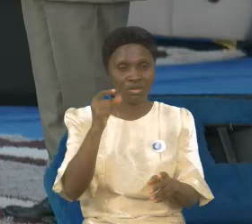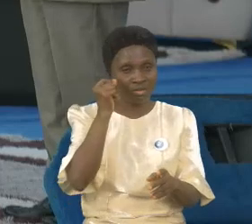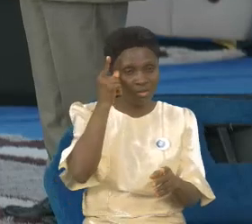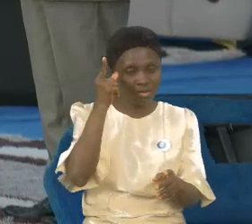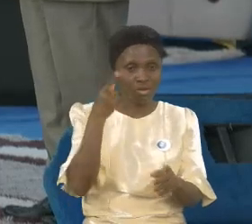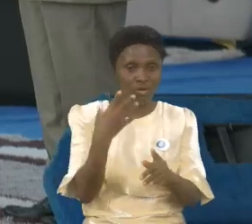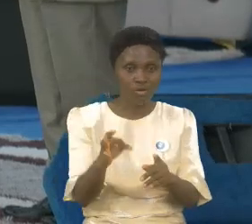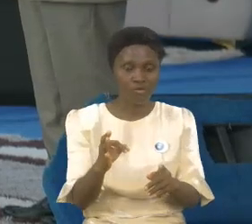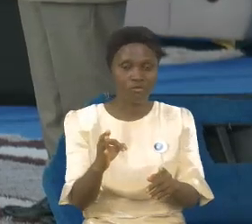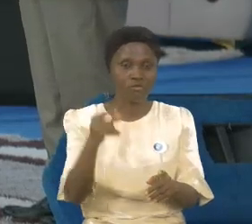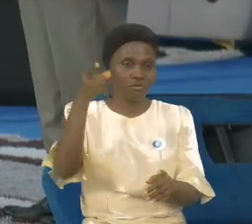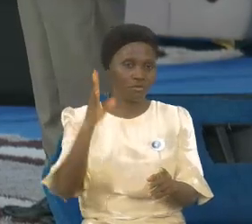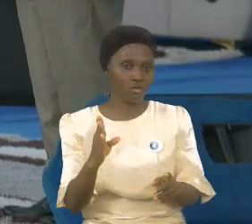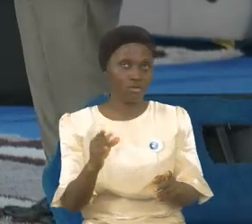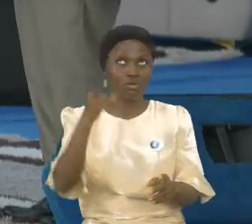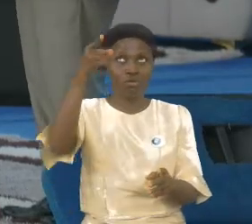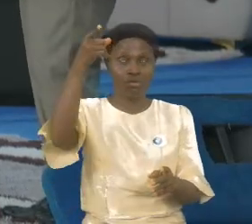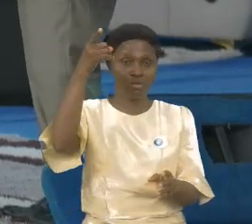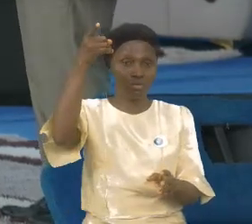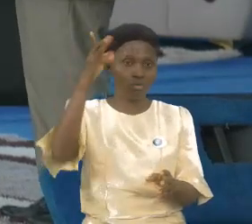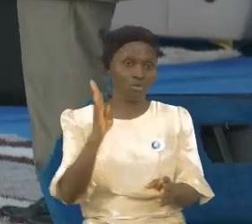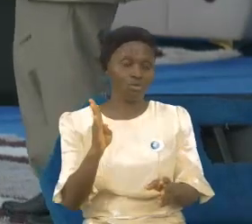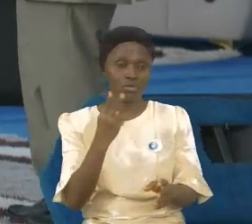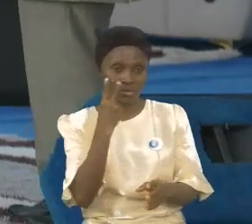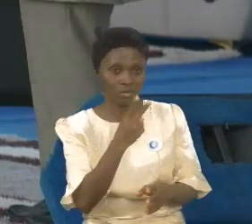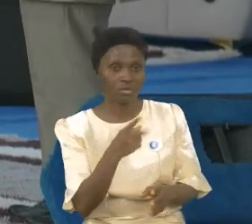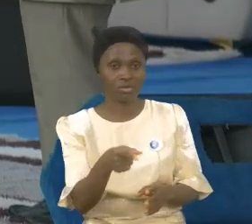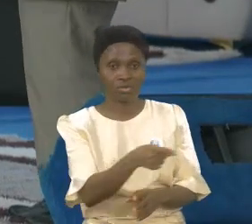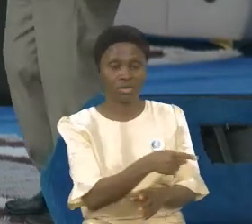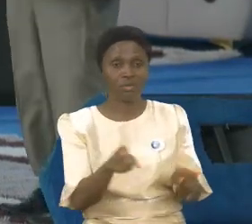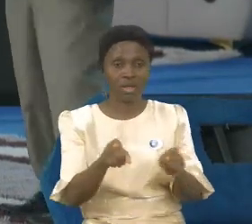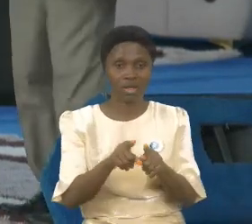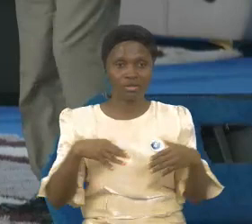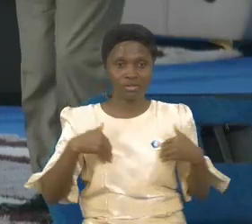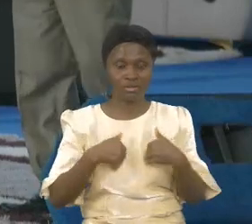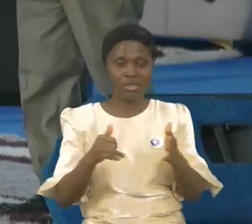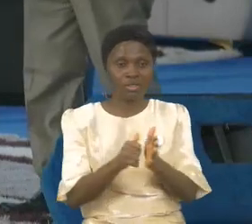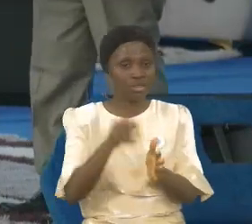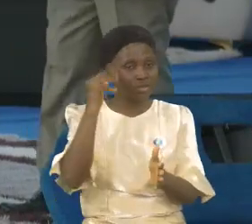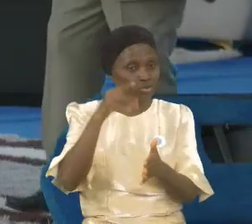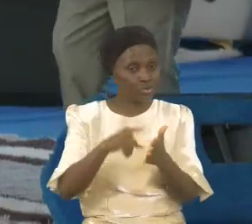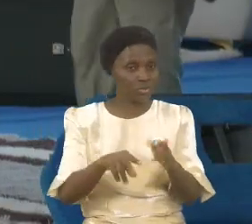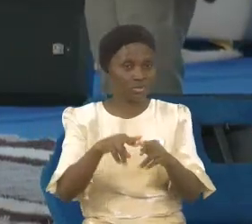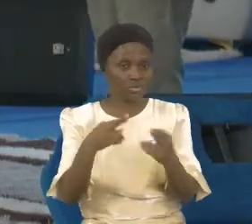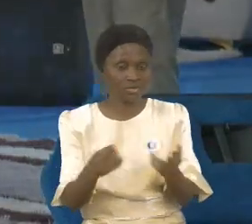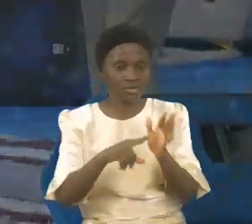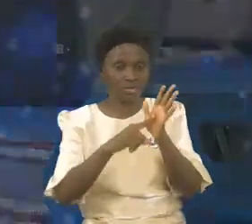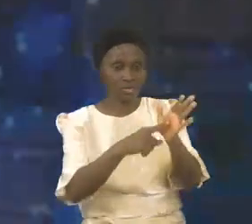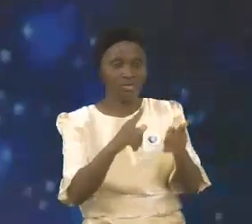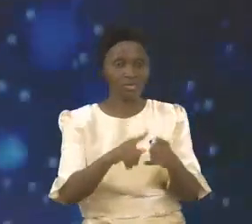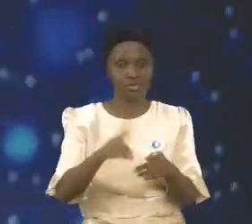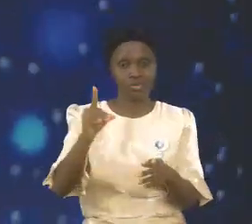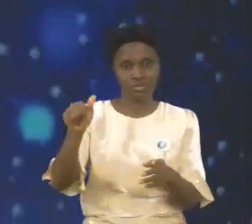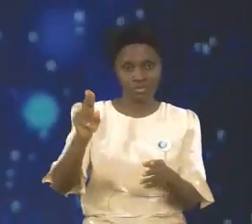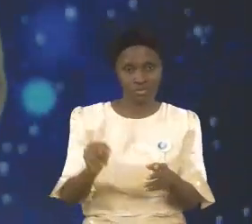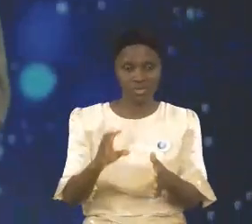as beasts. And that's what was revealed unto Daniel. Now you look at verse 2. In Daniel chapter